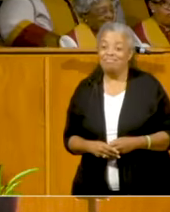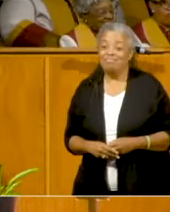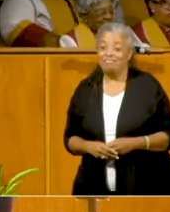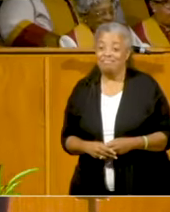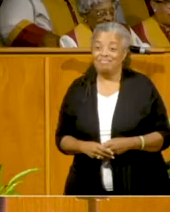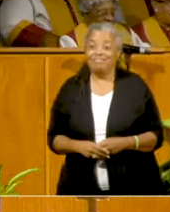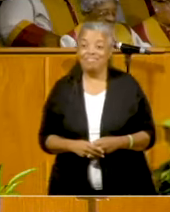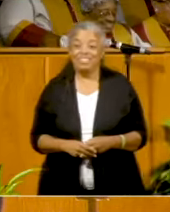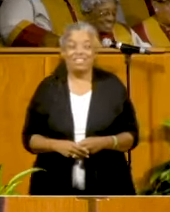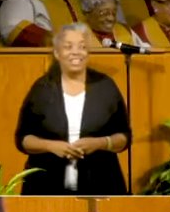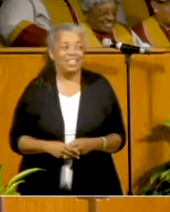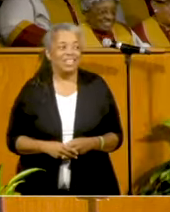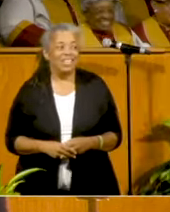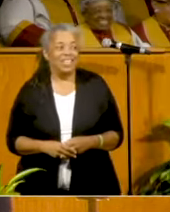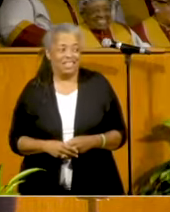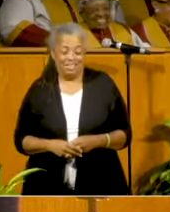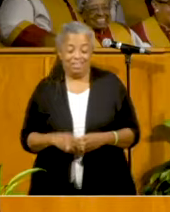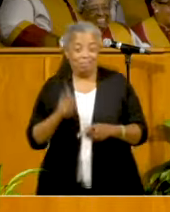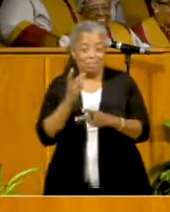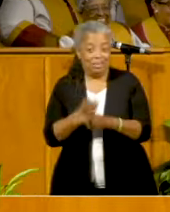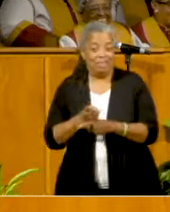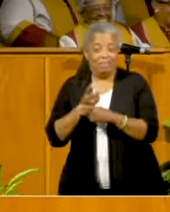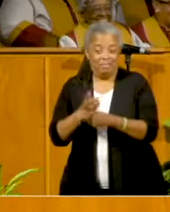Look at your neighbor's purse, just glint in.